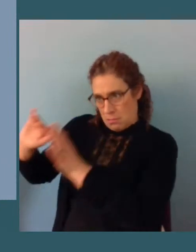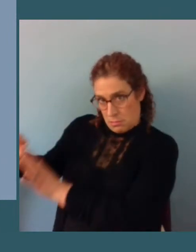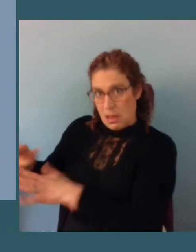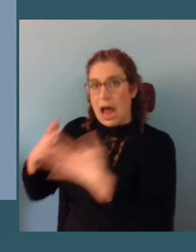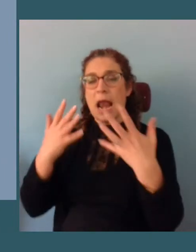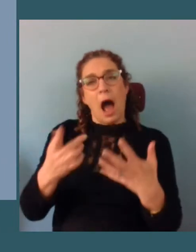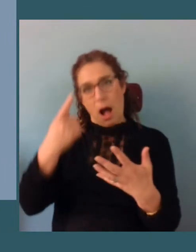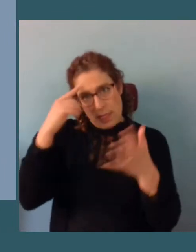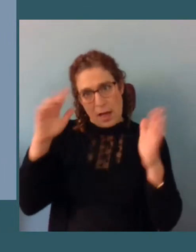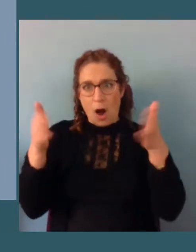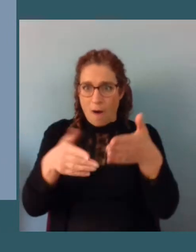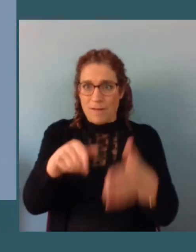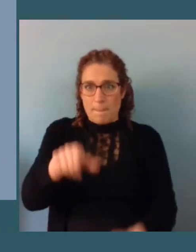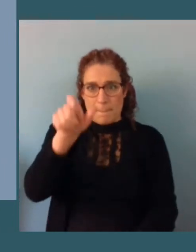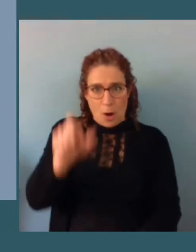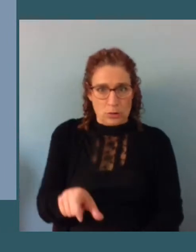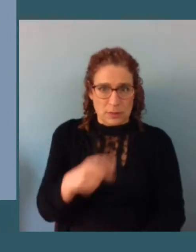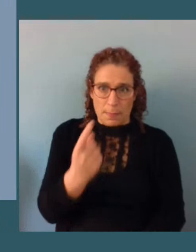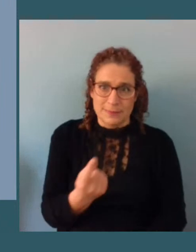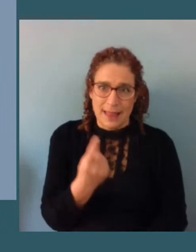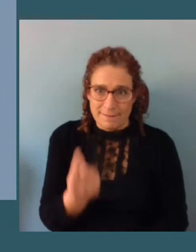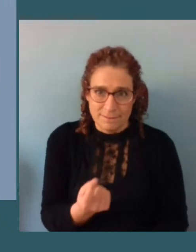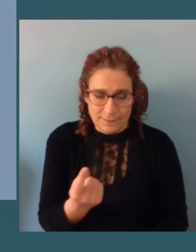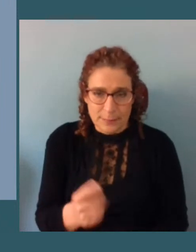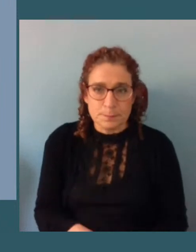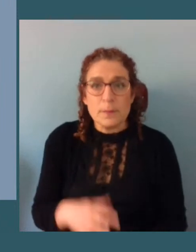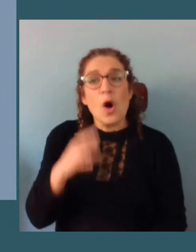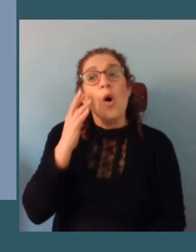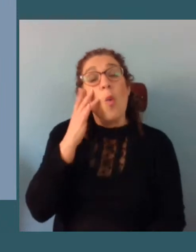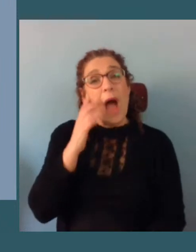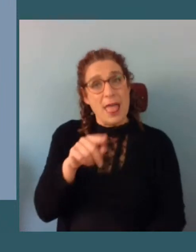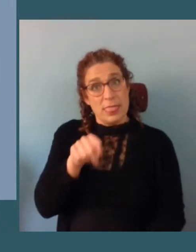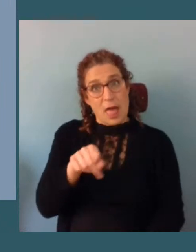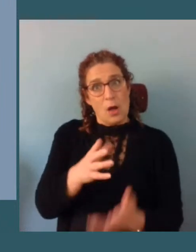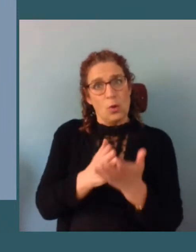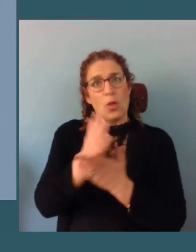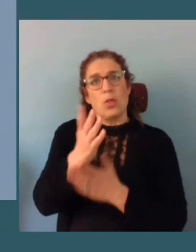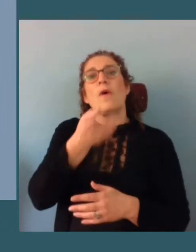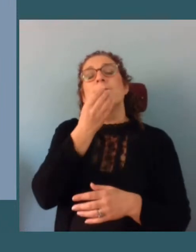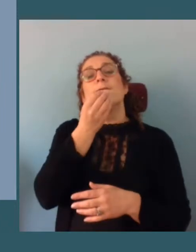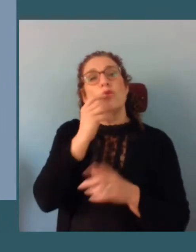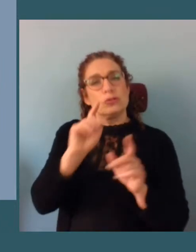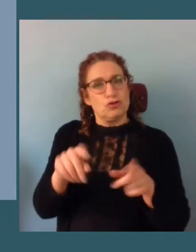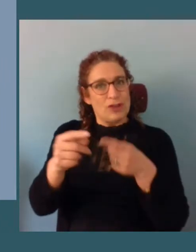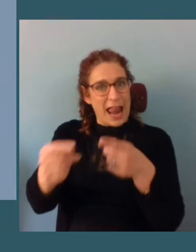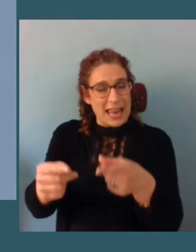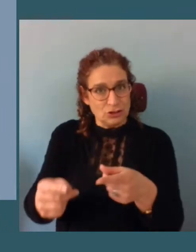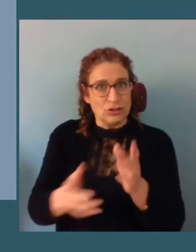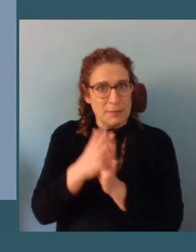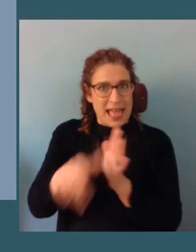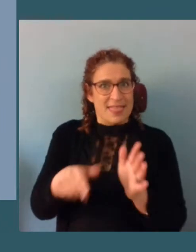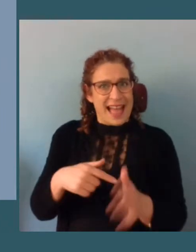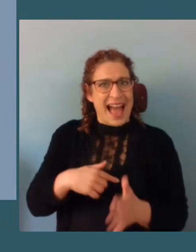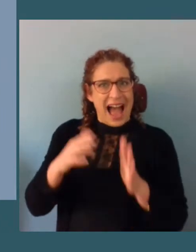at the time of food challenging, obviously there are people who have to face their fears even within